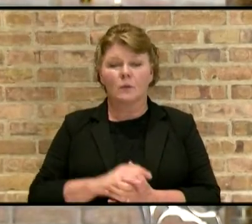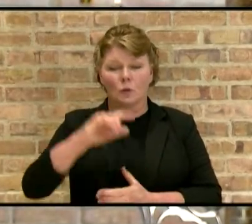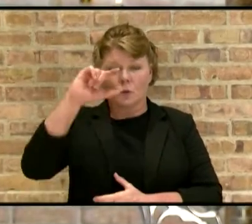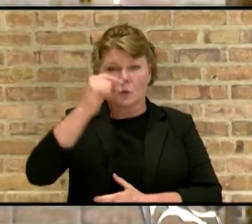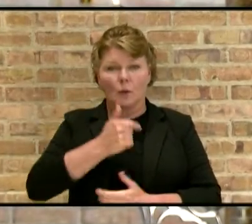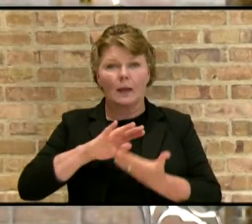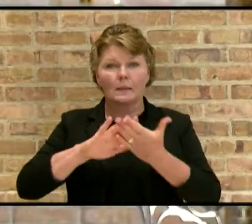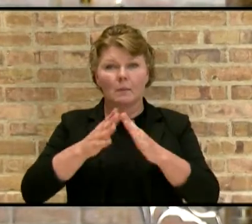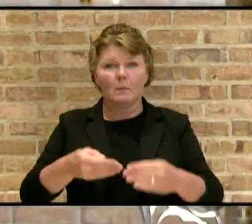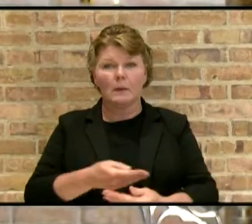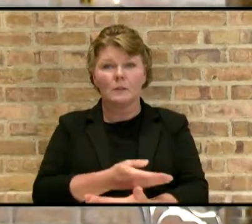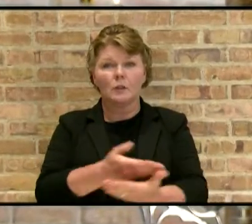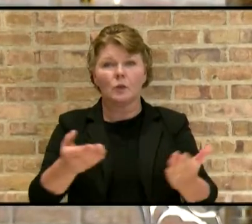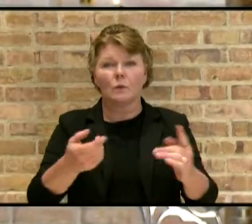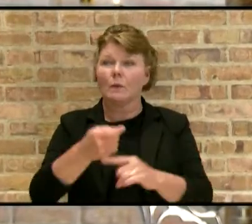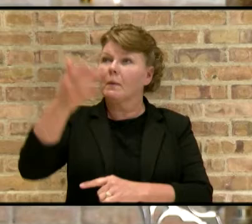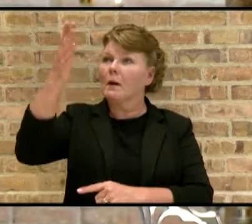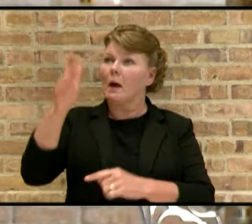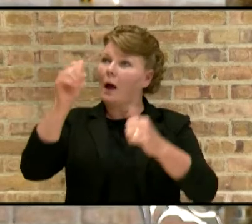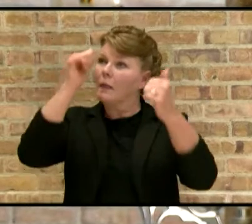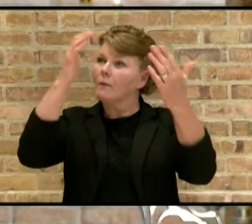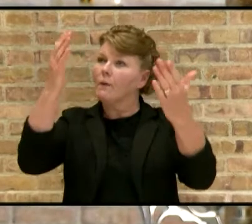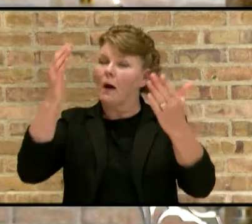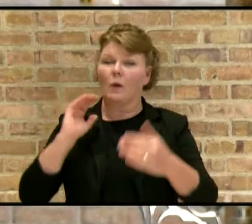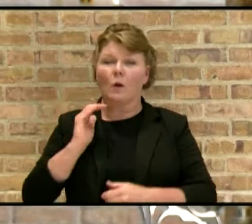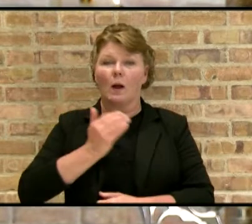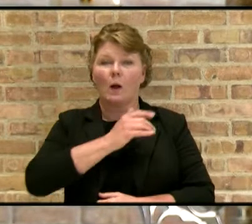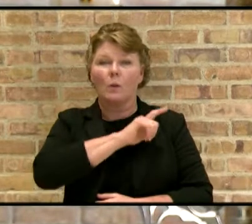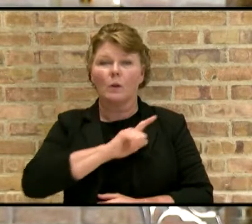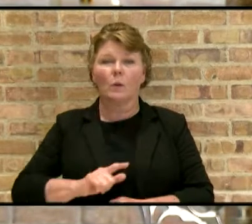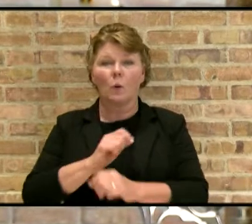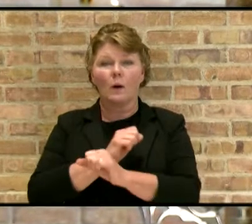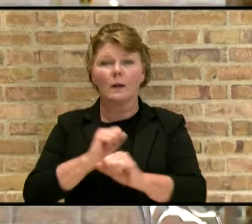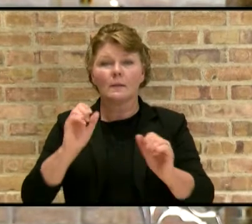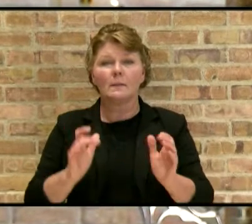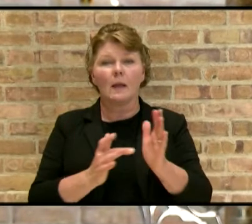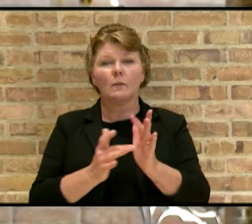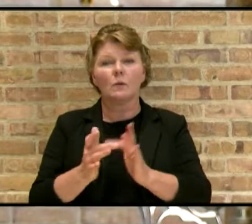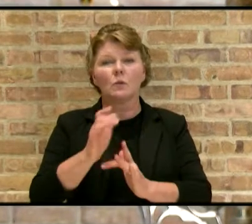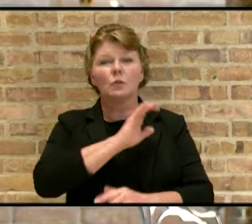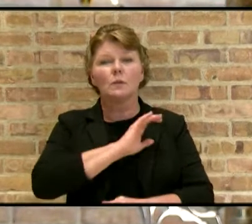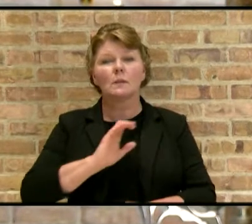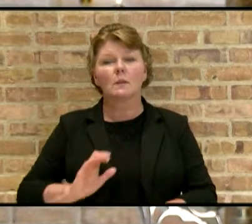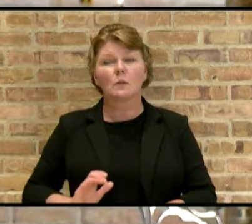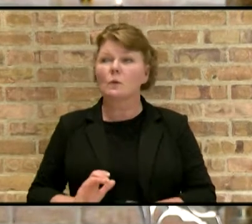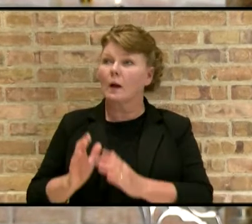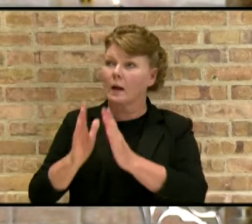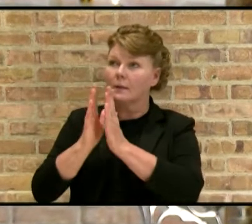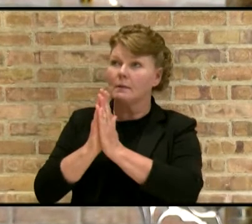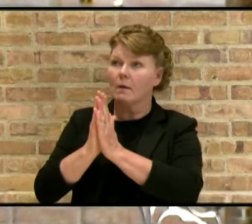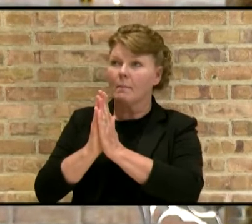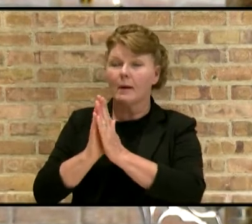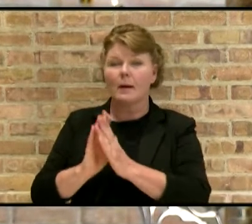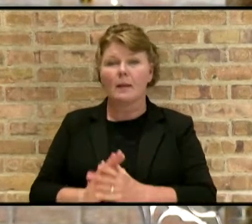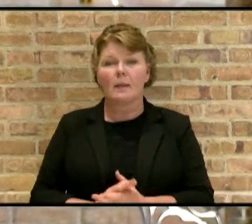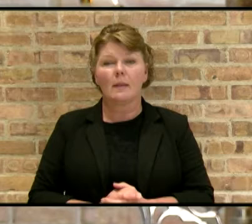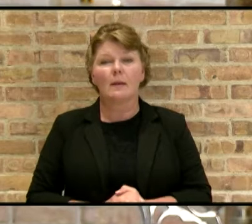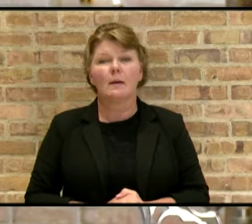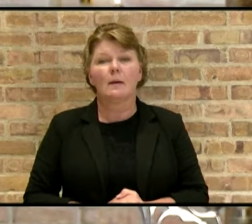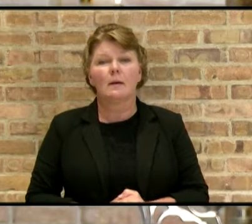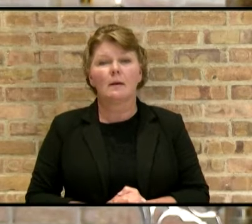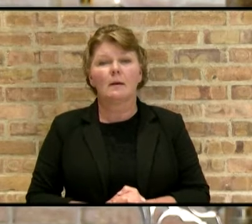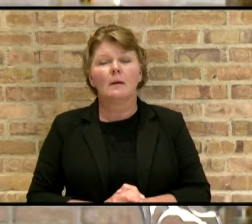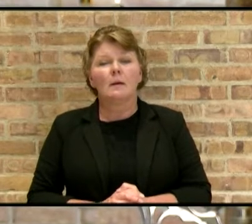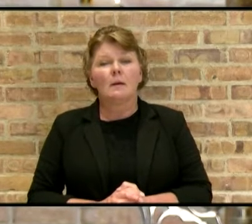Grace to you and peace from God the Father and from our Lord and our Savior Jesus Christ. Amen. The